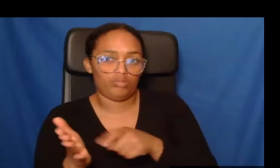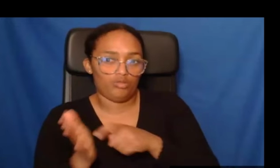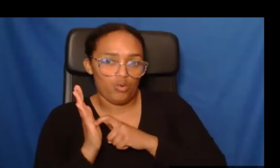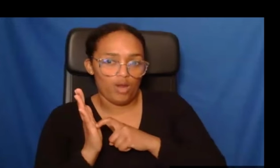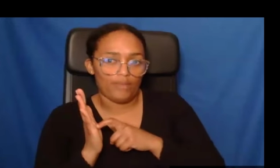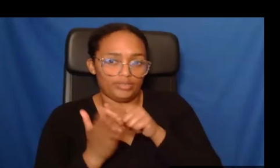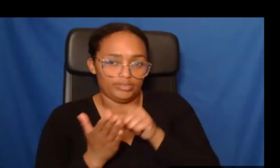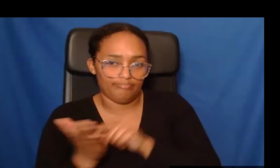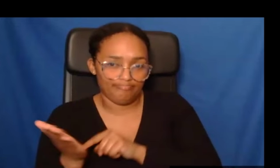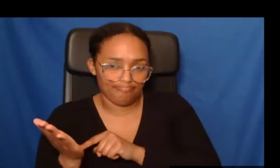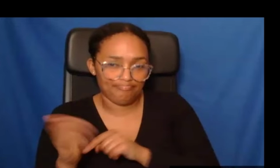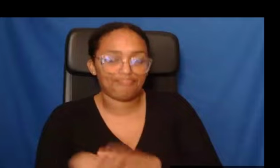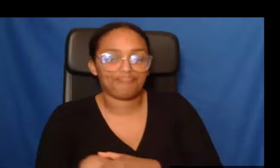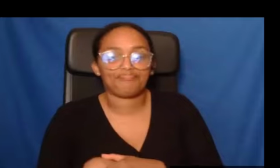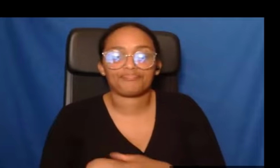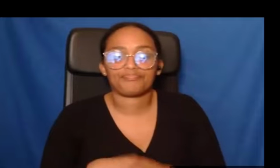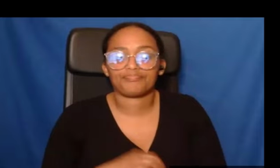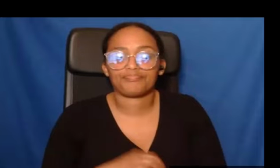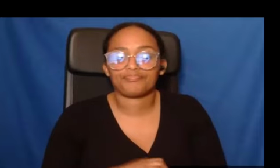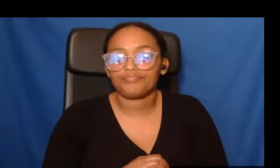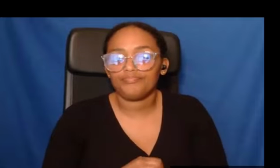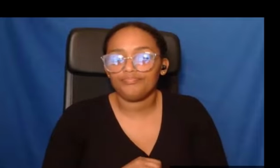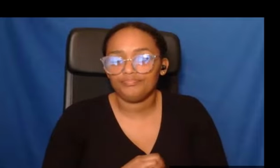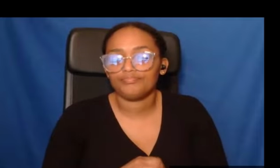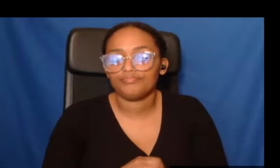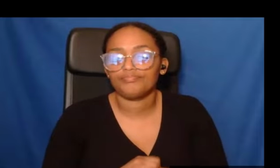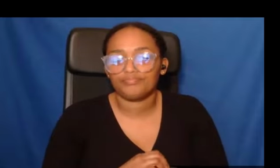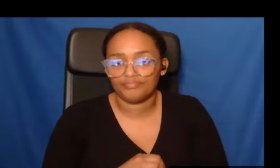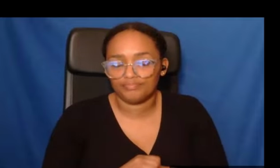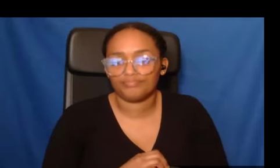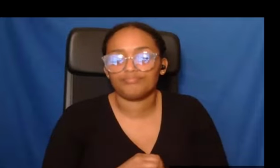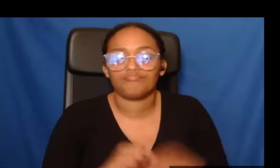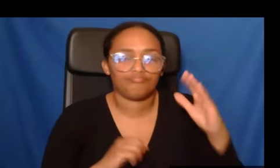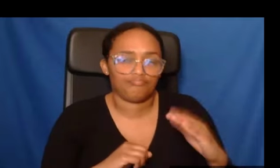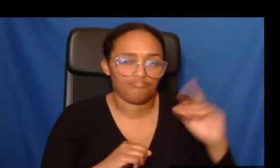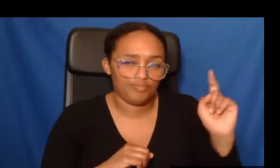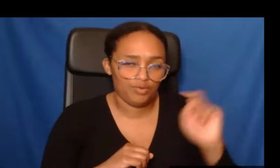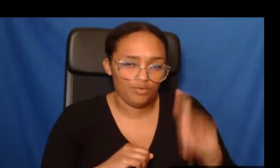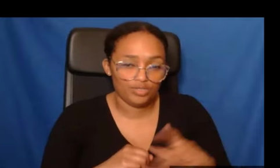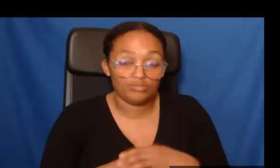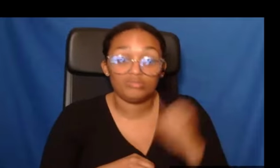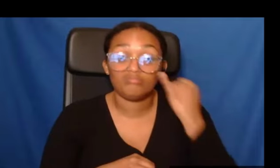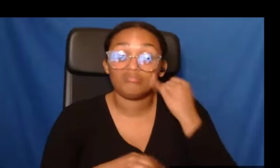Is product liability insurance important if I sell my own products?